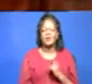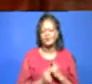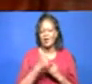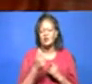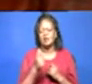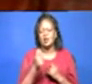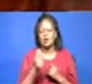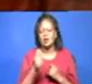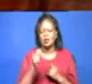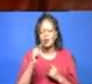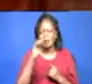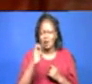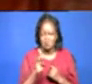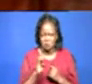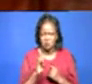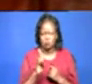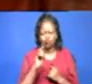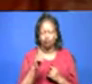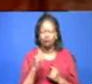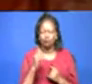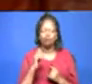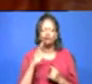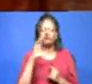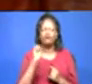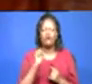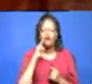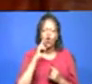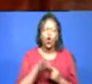Wahome, akisailiwa kwa wadhifa wa waziri wa maji, usafi na